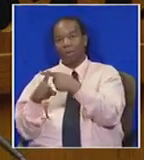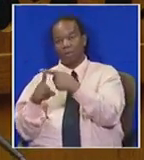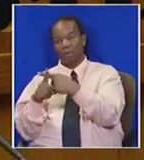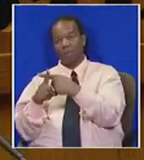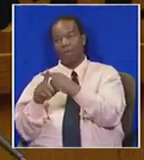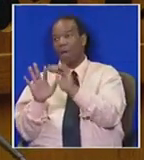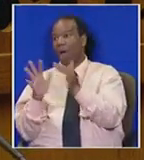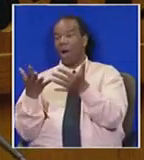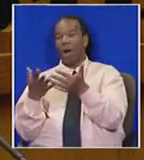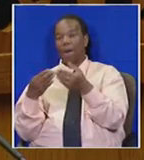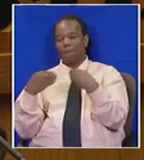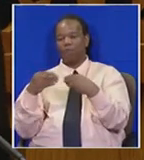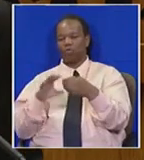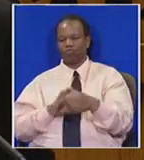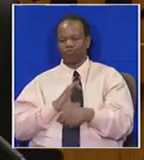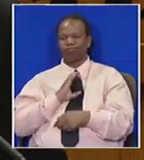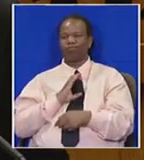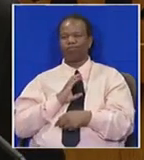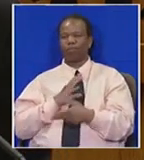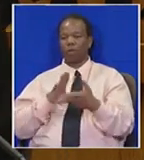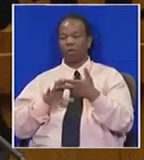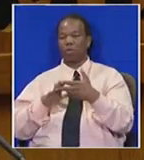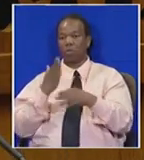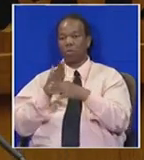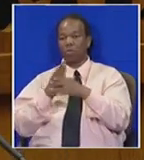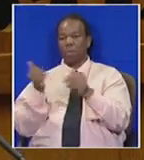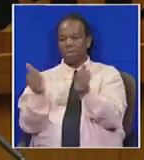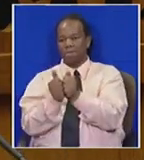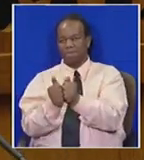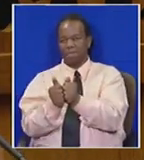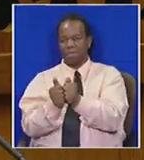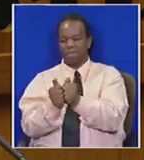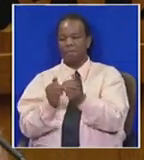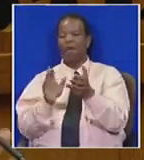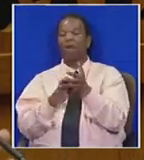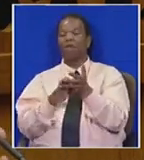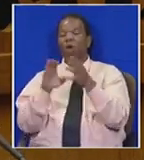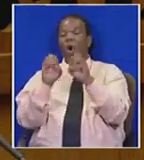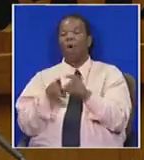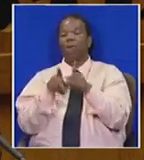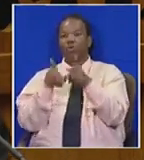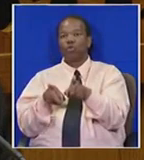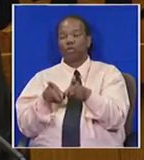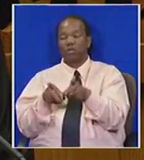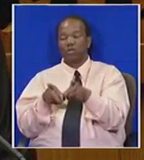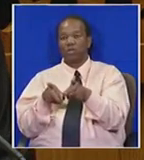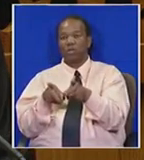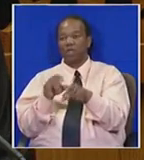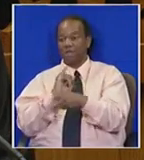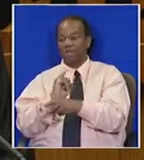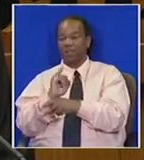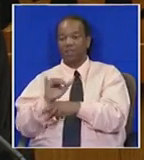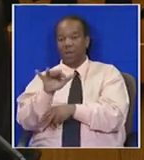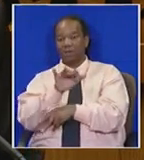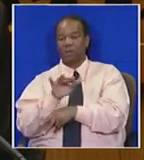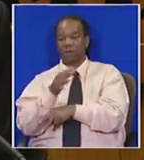business confidence and effective partnerships and the opportunities that smart investors see in the local